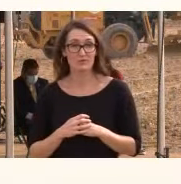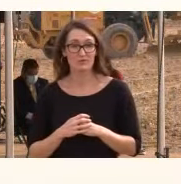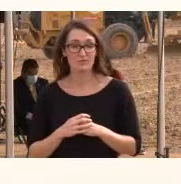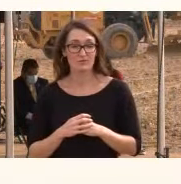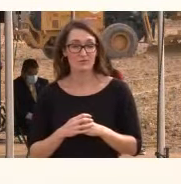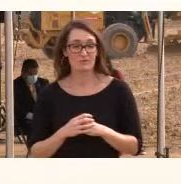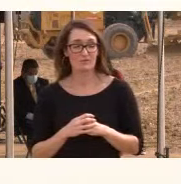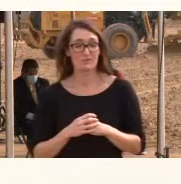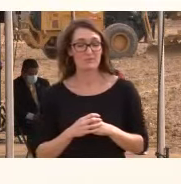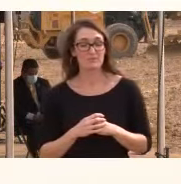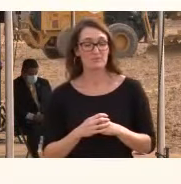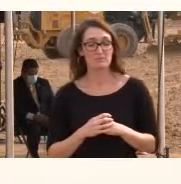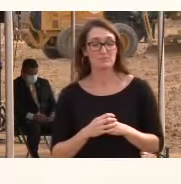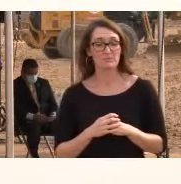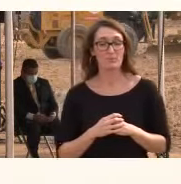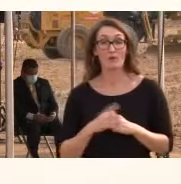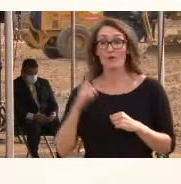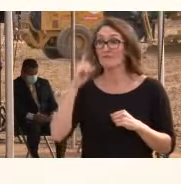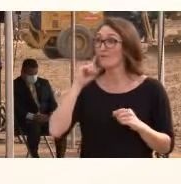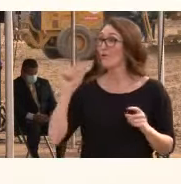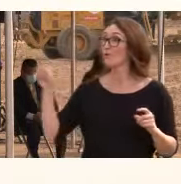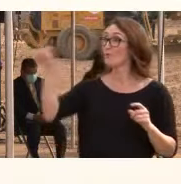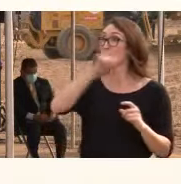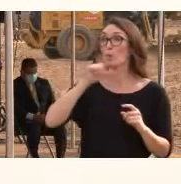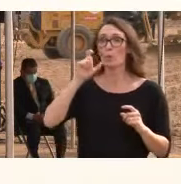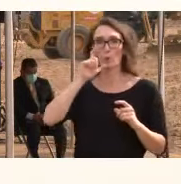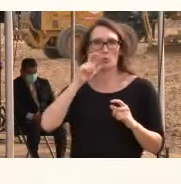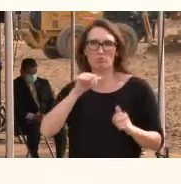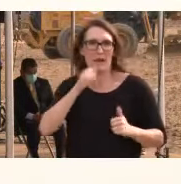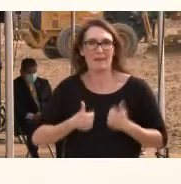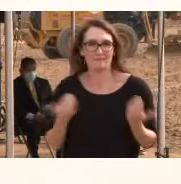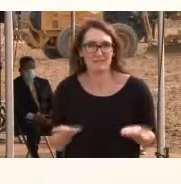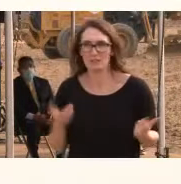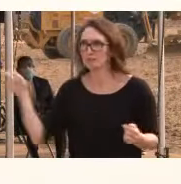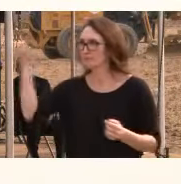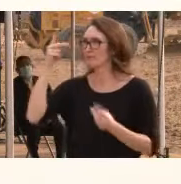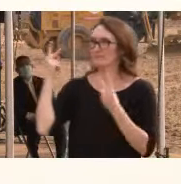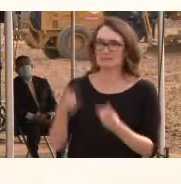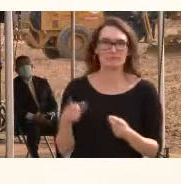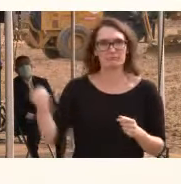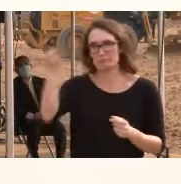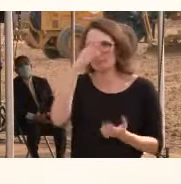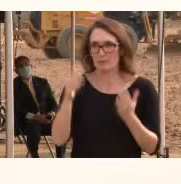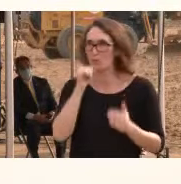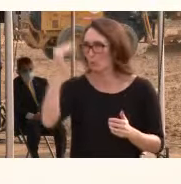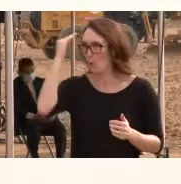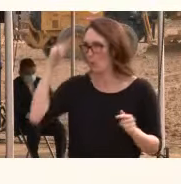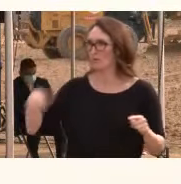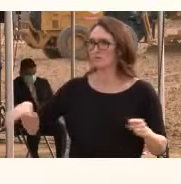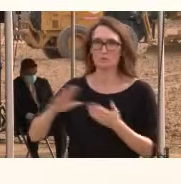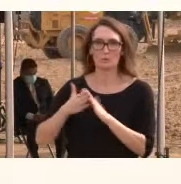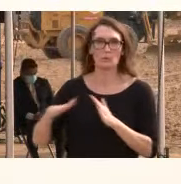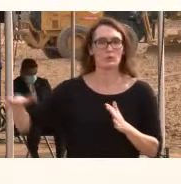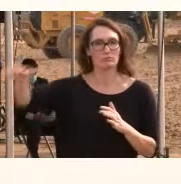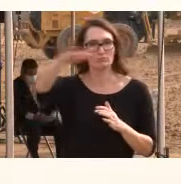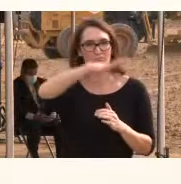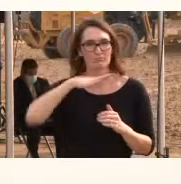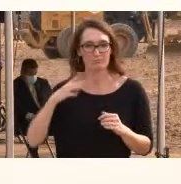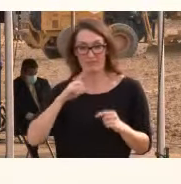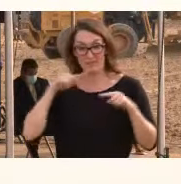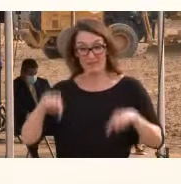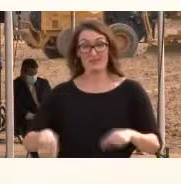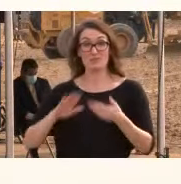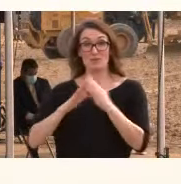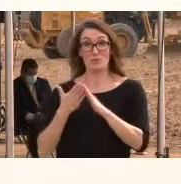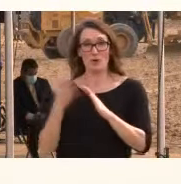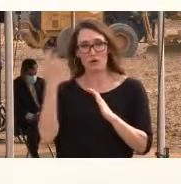and for those who are visitors to this community and don't know this community, this is a